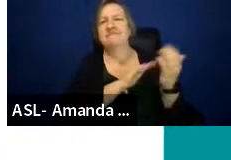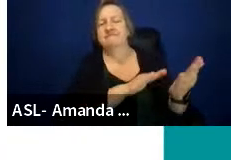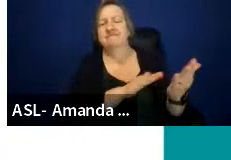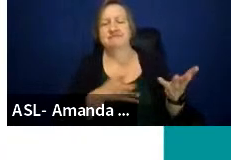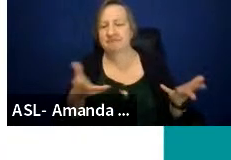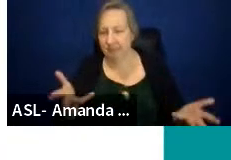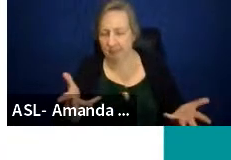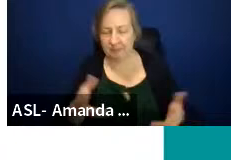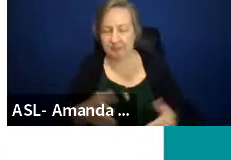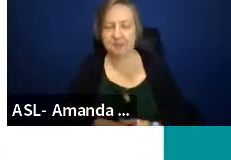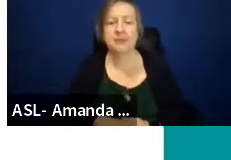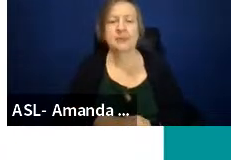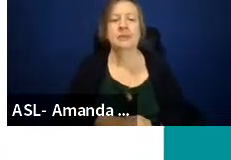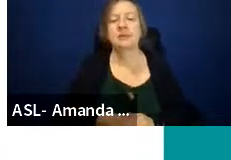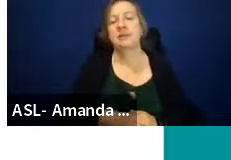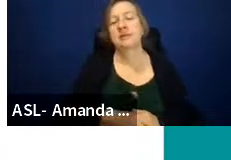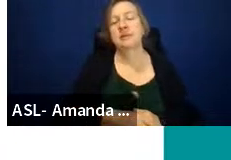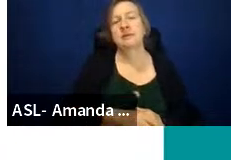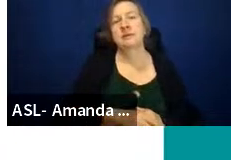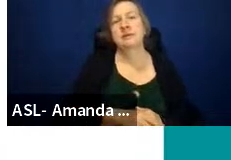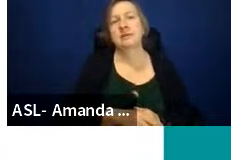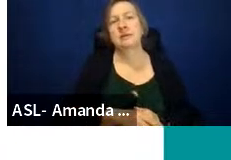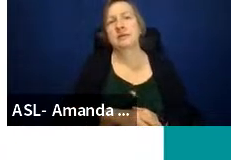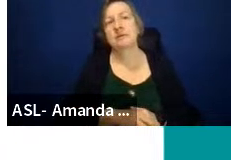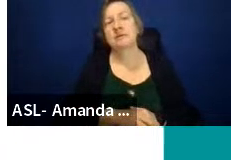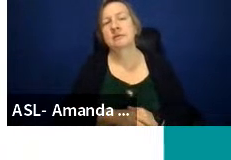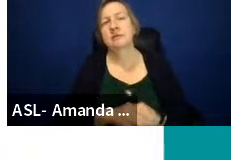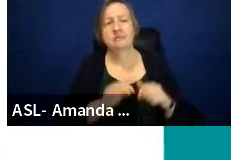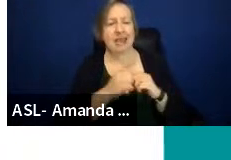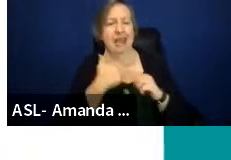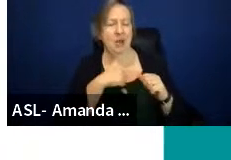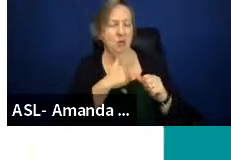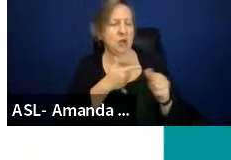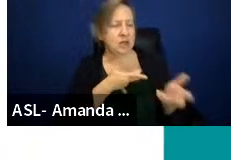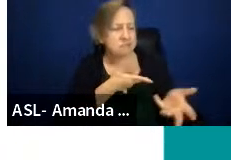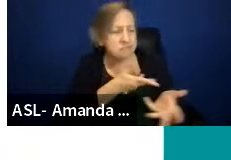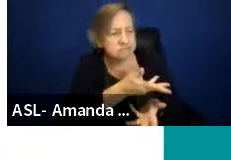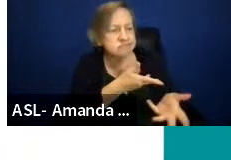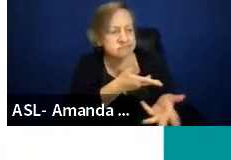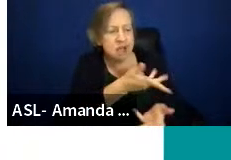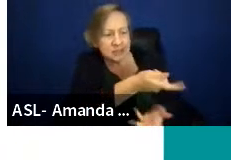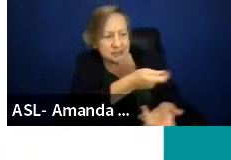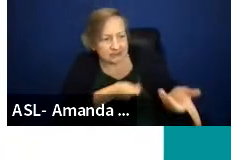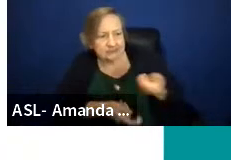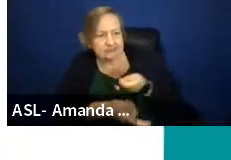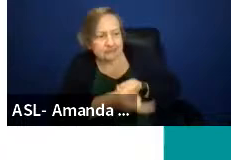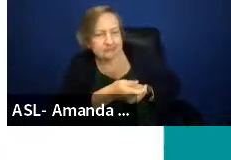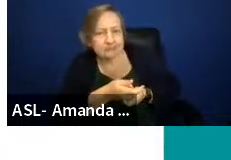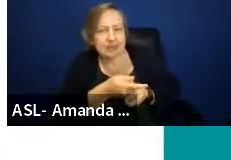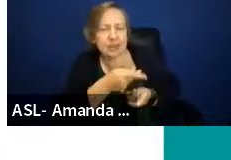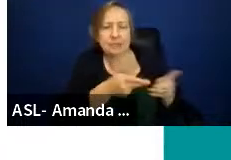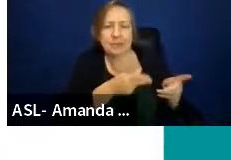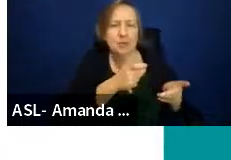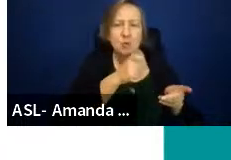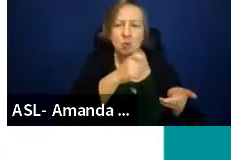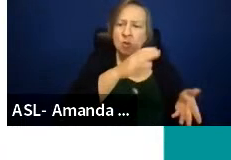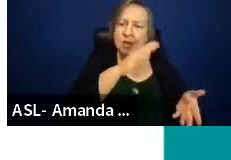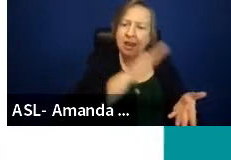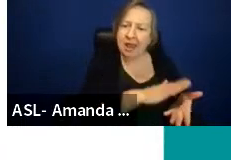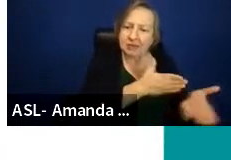using to really meaningfully engage our underserved and